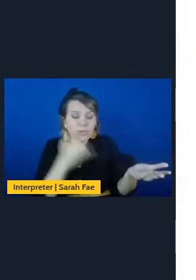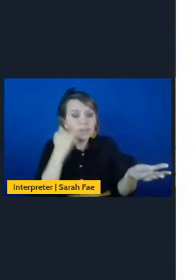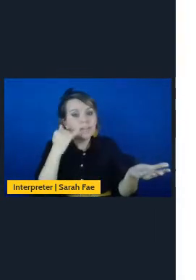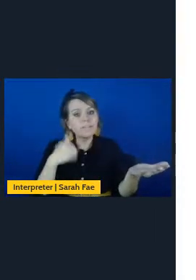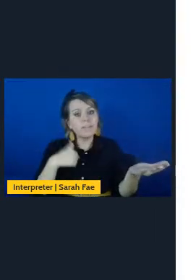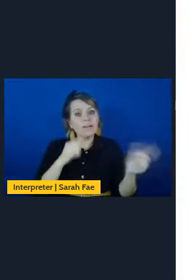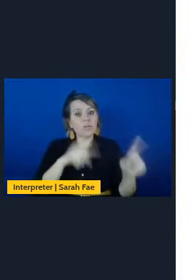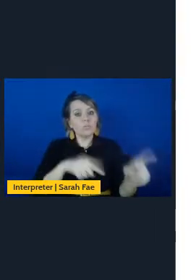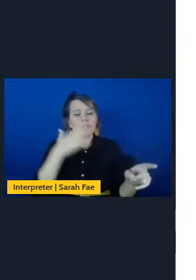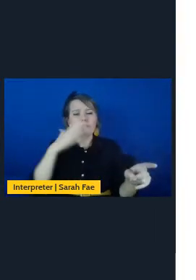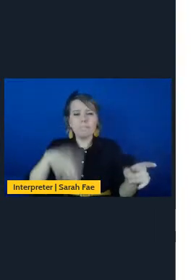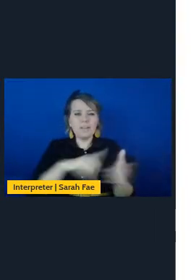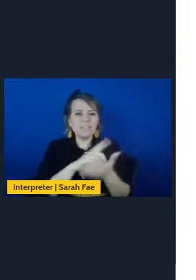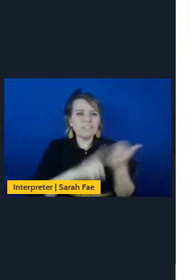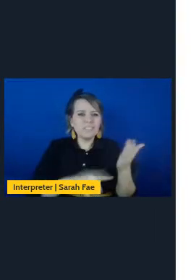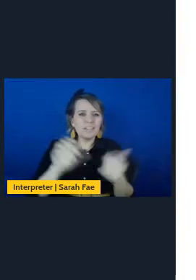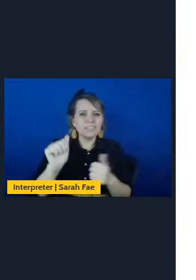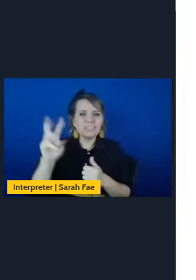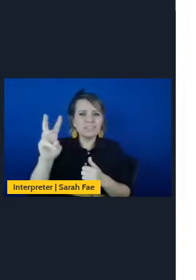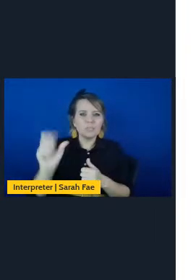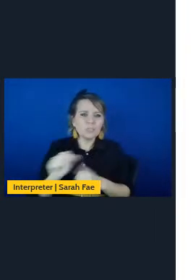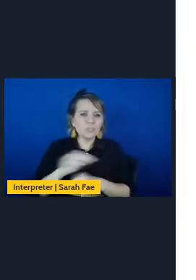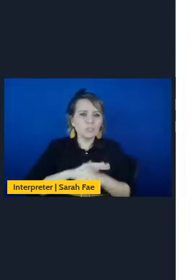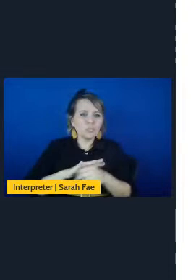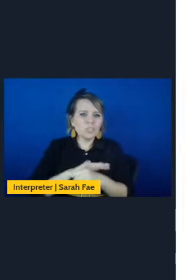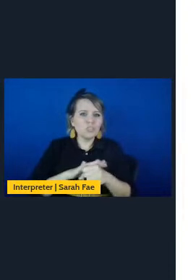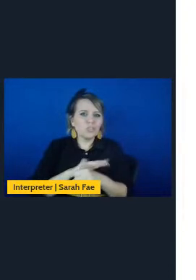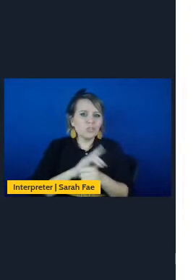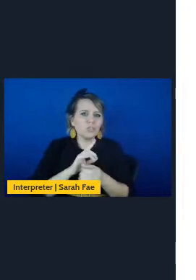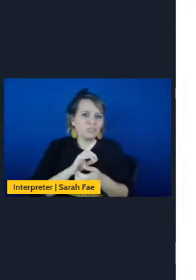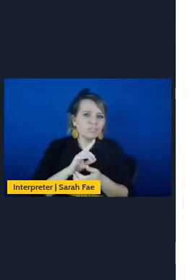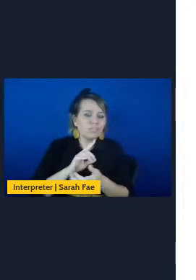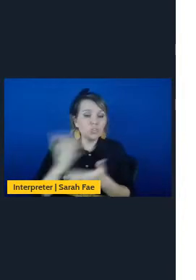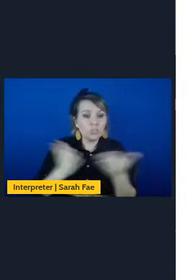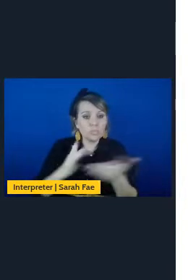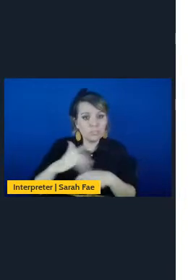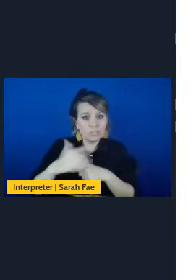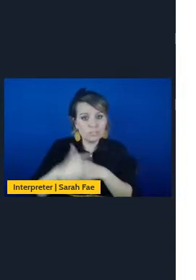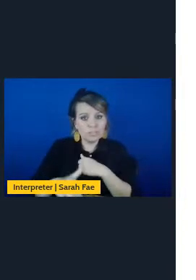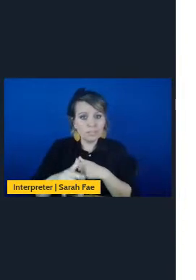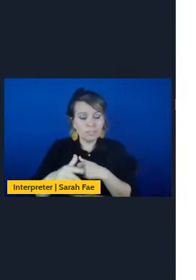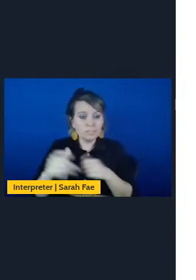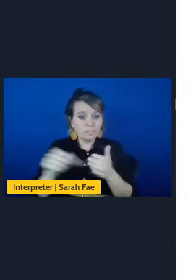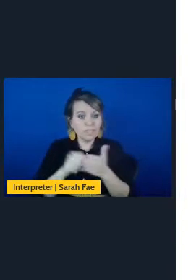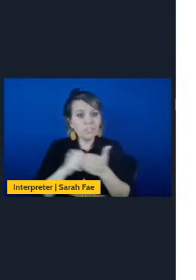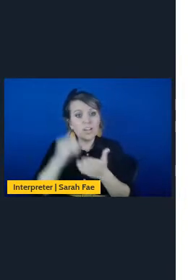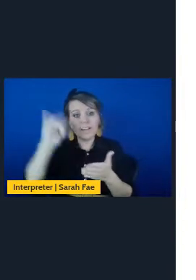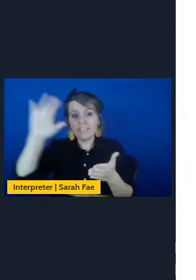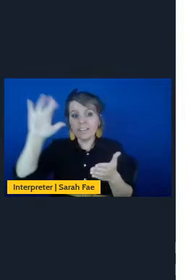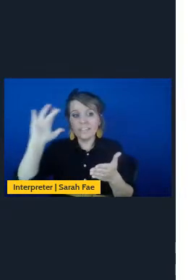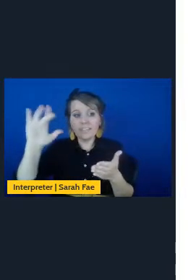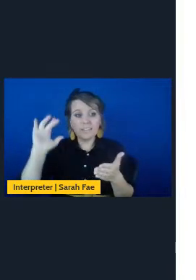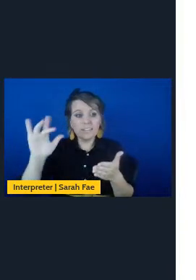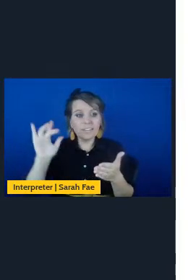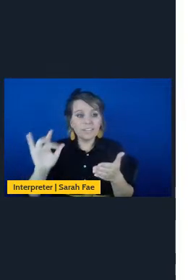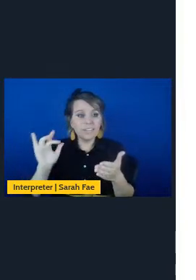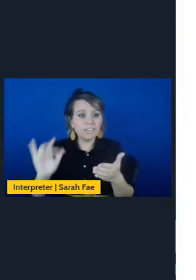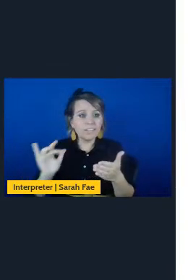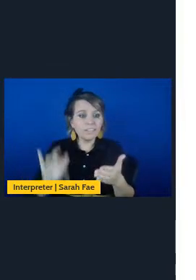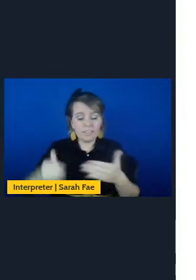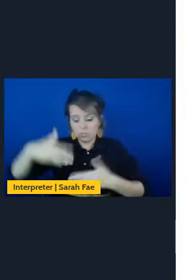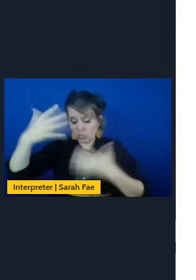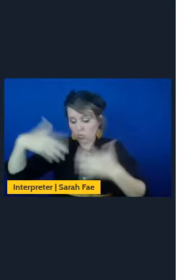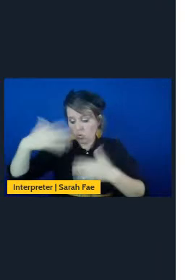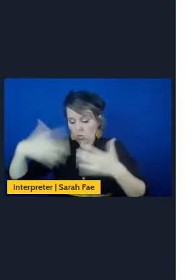badly designed AWS regional service availability page and click through all 28 regions one by one, and then scroll down to the